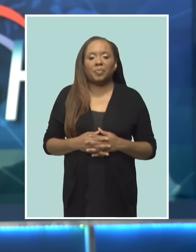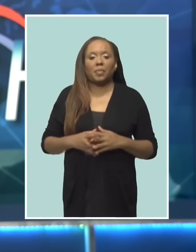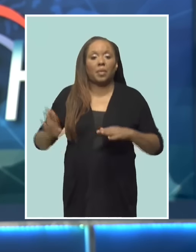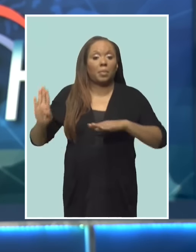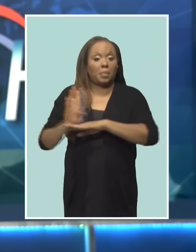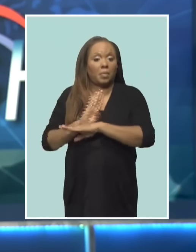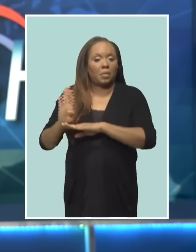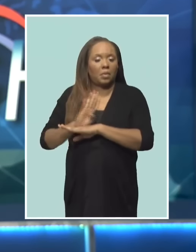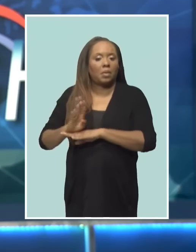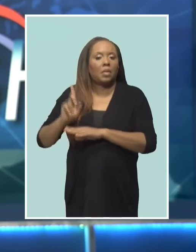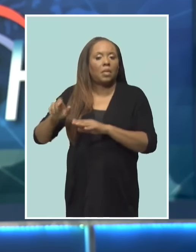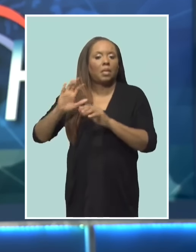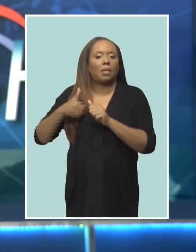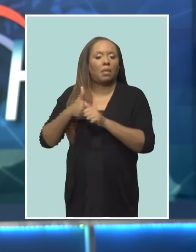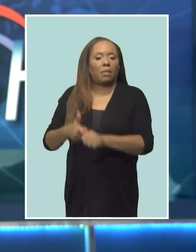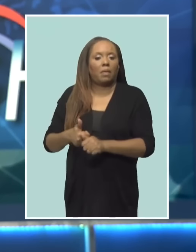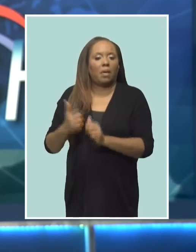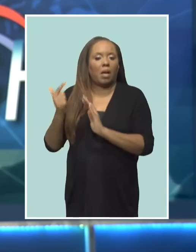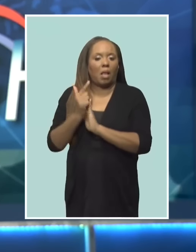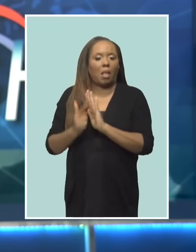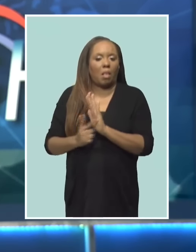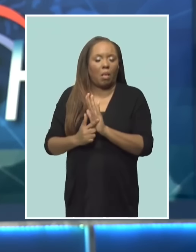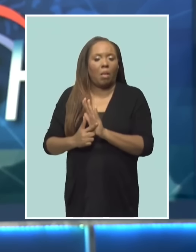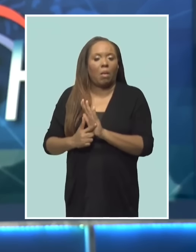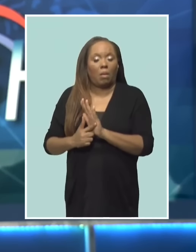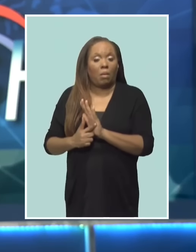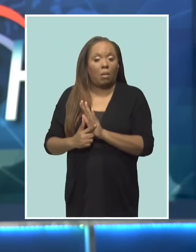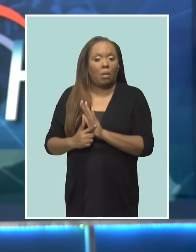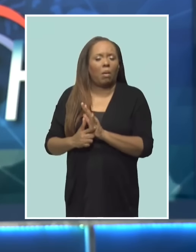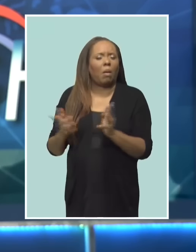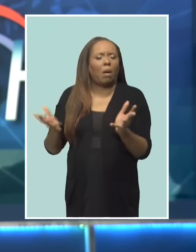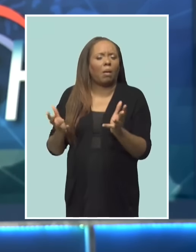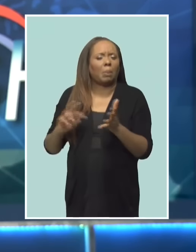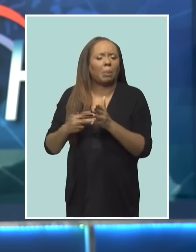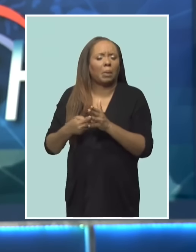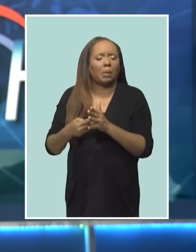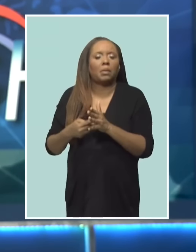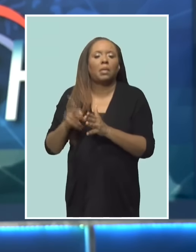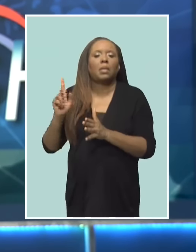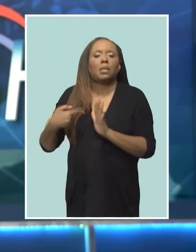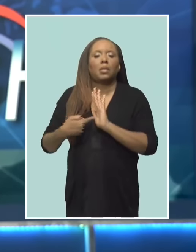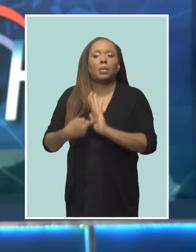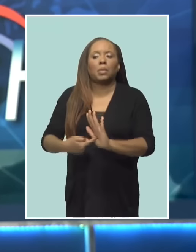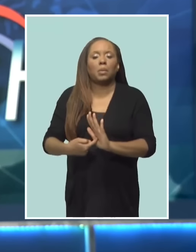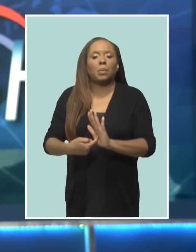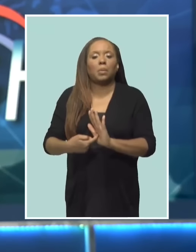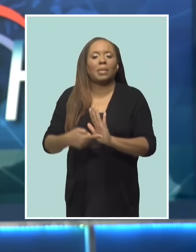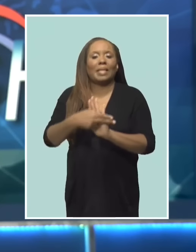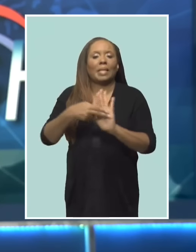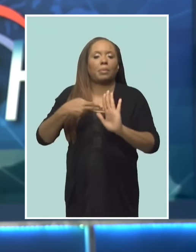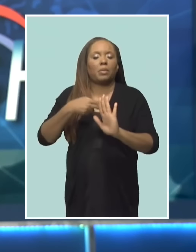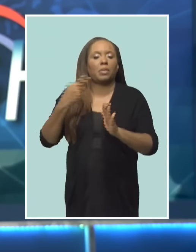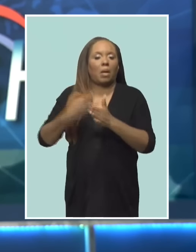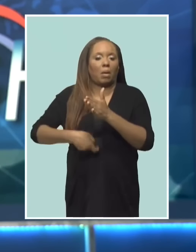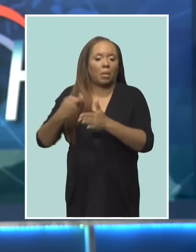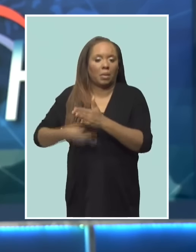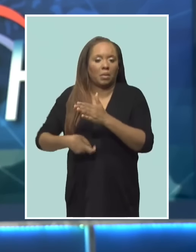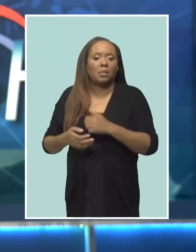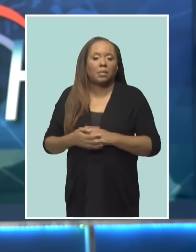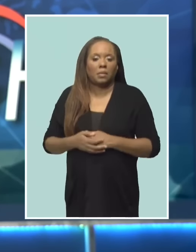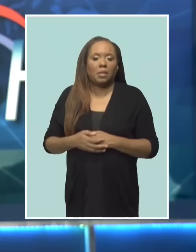Retail businesses are being urged to comply with the law relating to the display of prices. The appeal from BSEEN, the Barbados Consumer